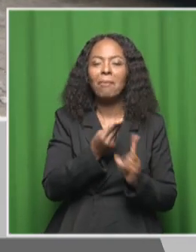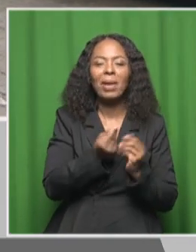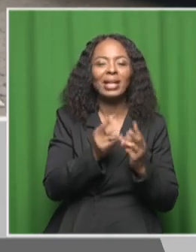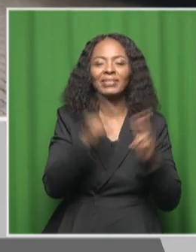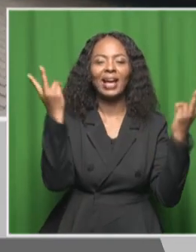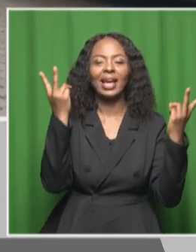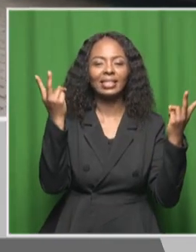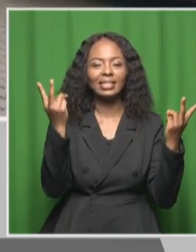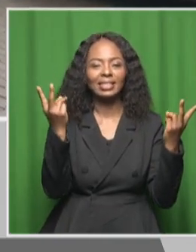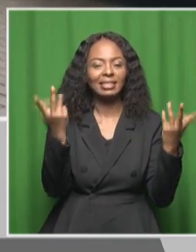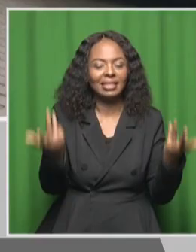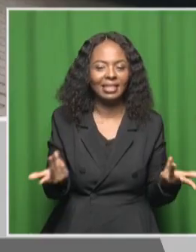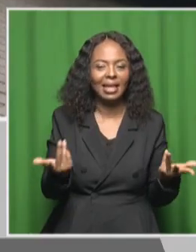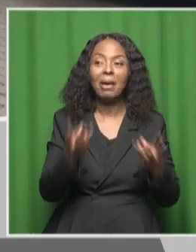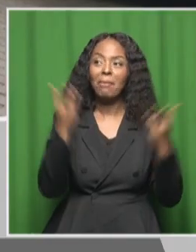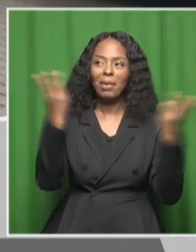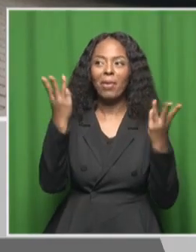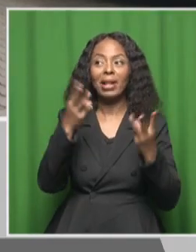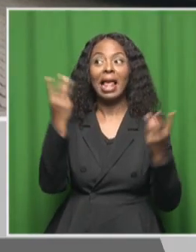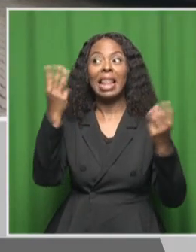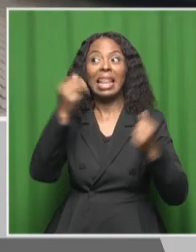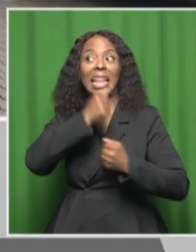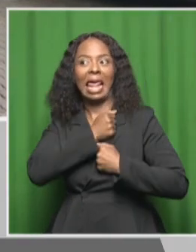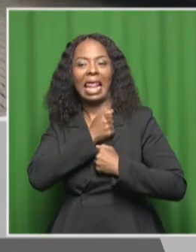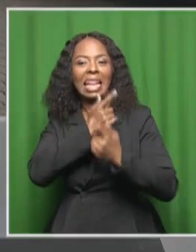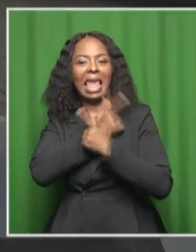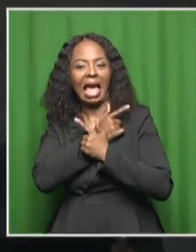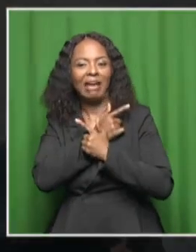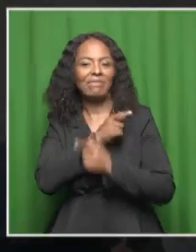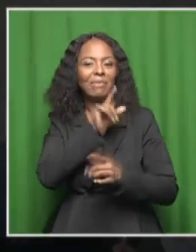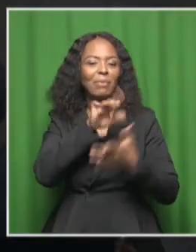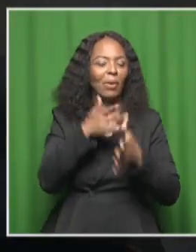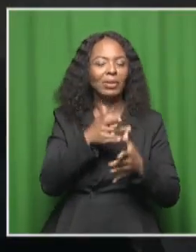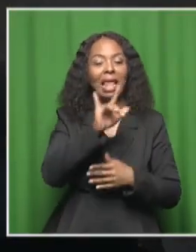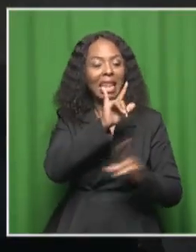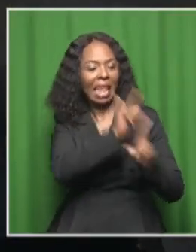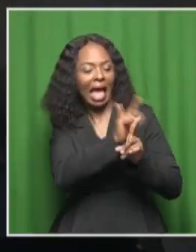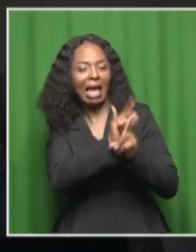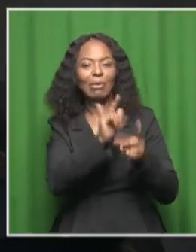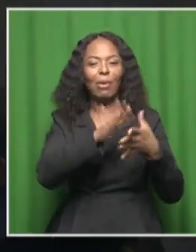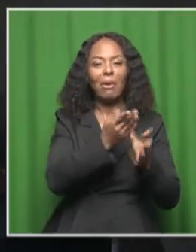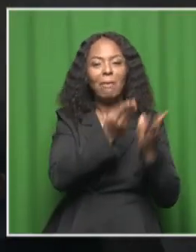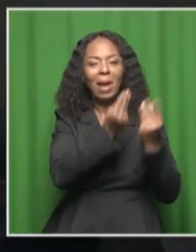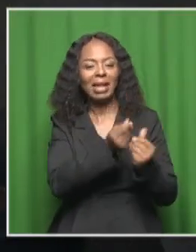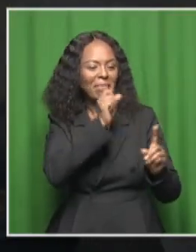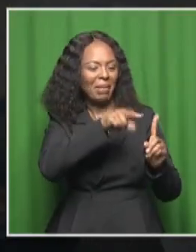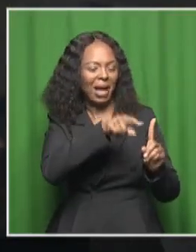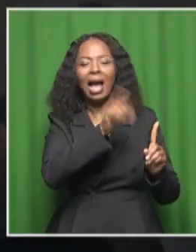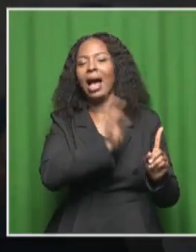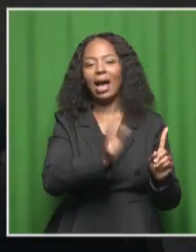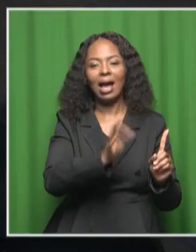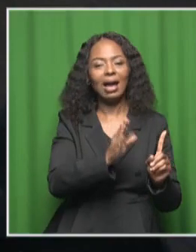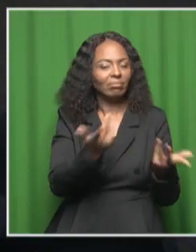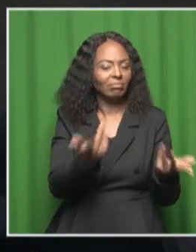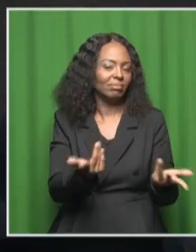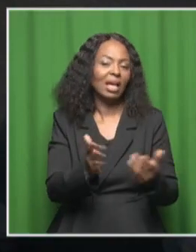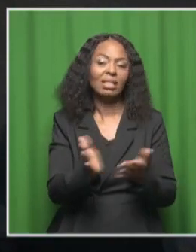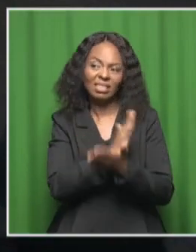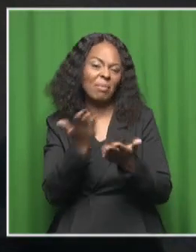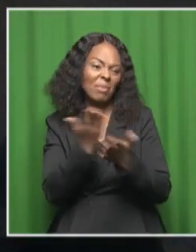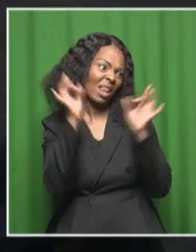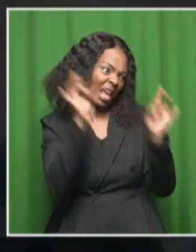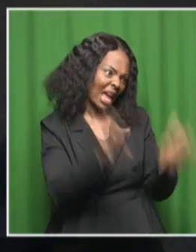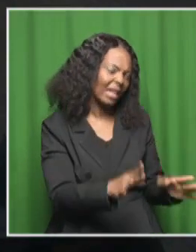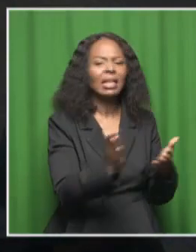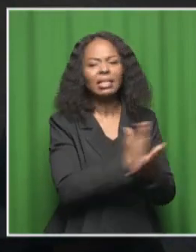cannot all love him. So there will be those who love him, and there will be those who hate him. To even say dislike him, there will be those who hate him with a passion. But it